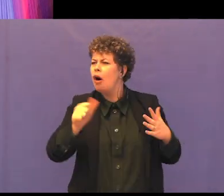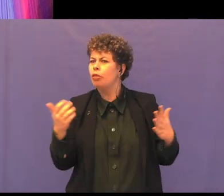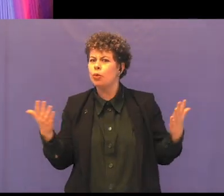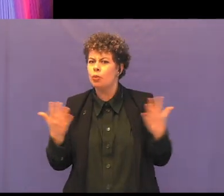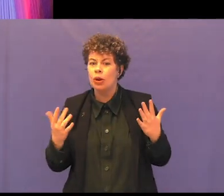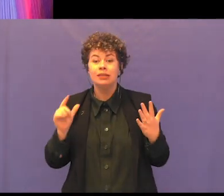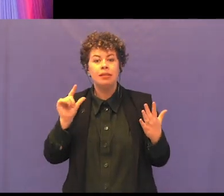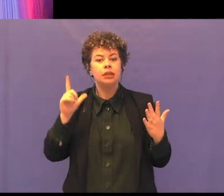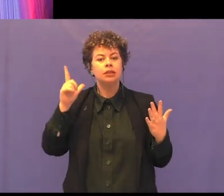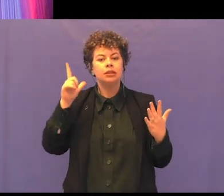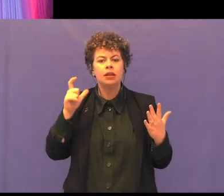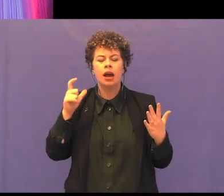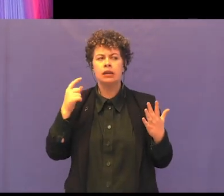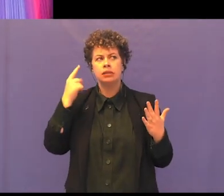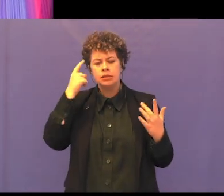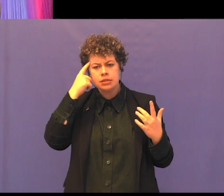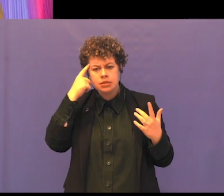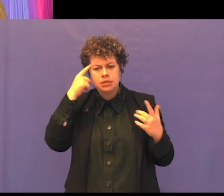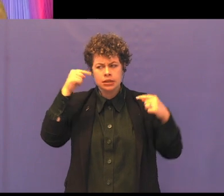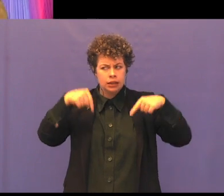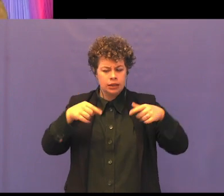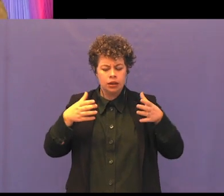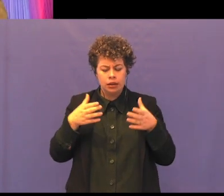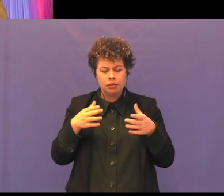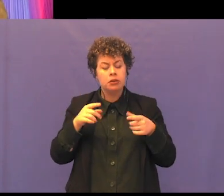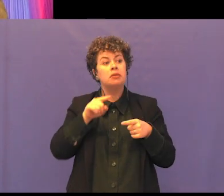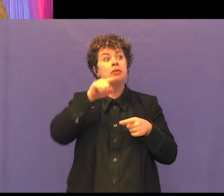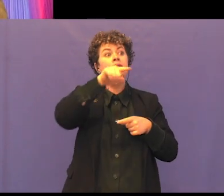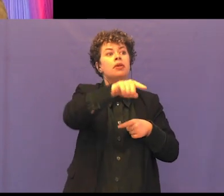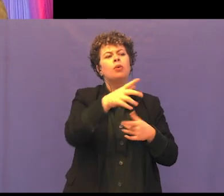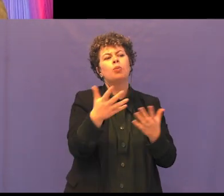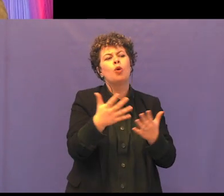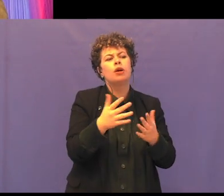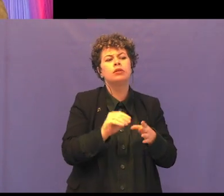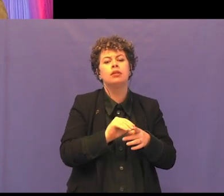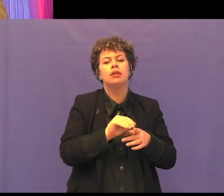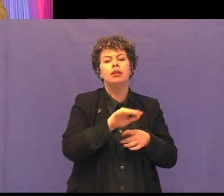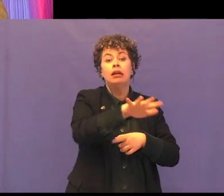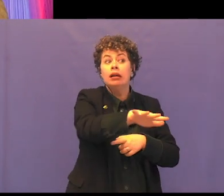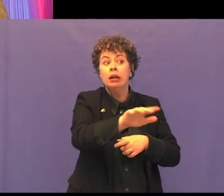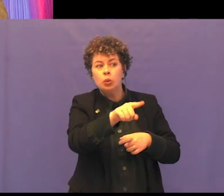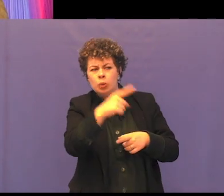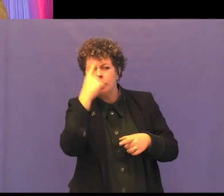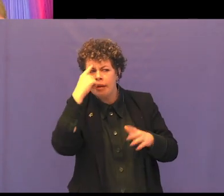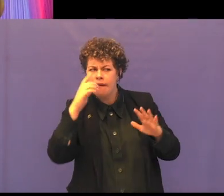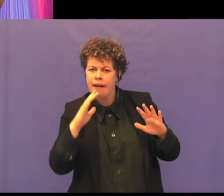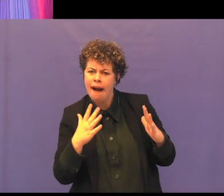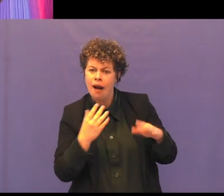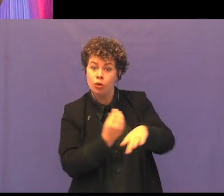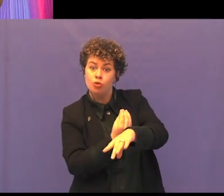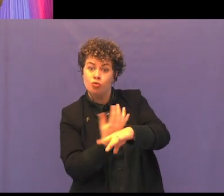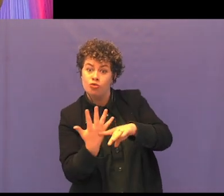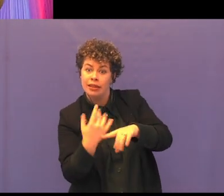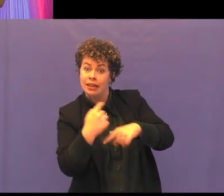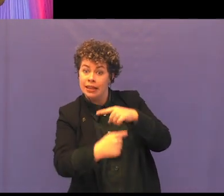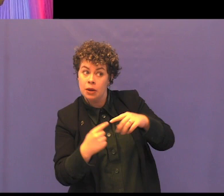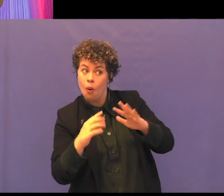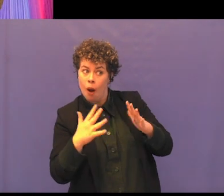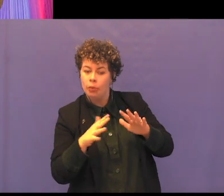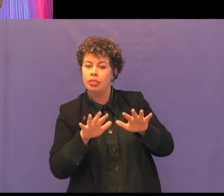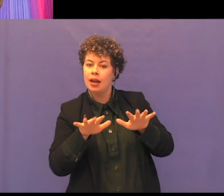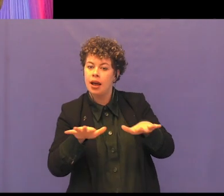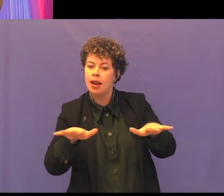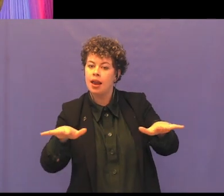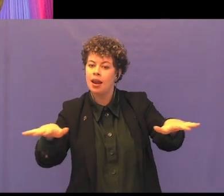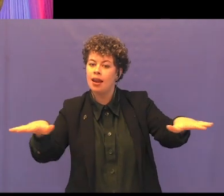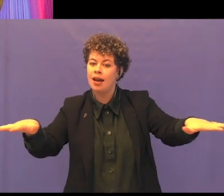there's so many things. Slavery was the most lucrative business on the planet. In proportional terms,